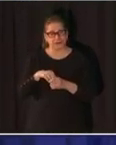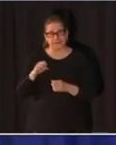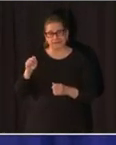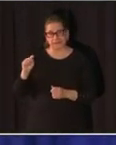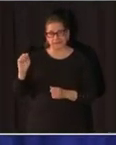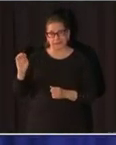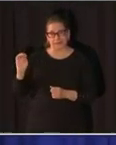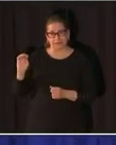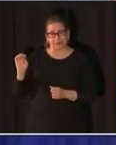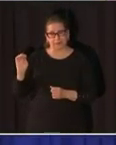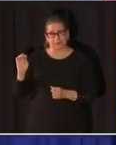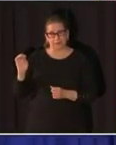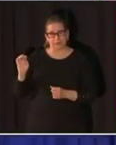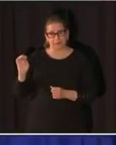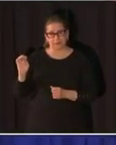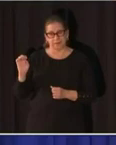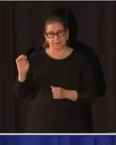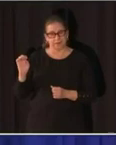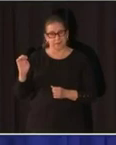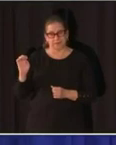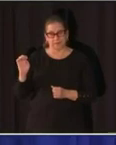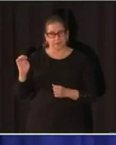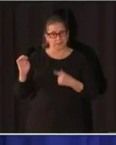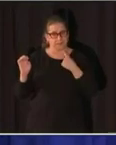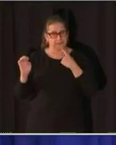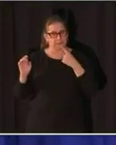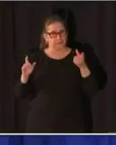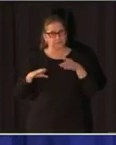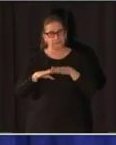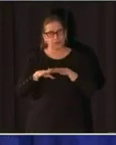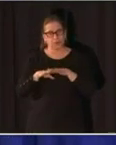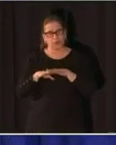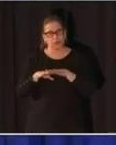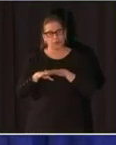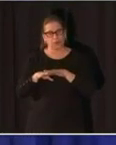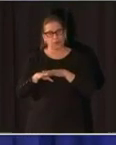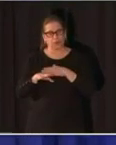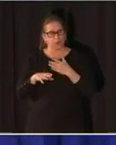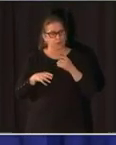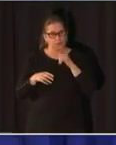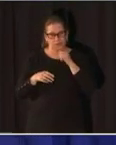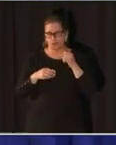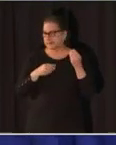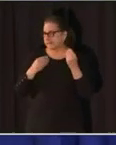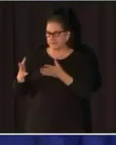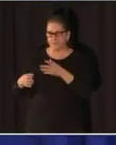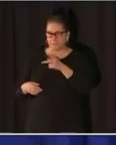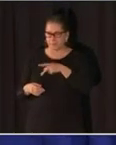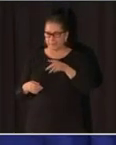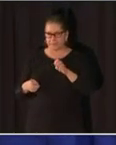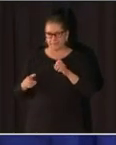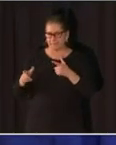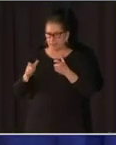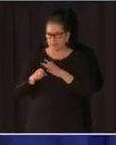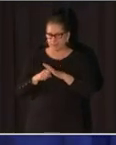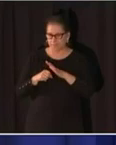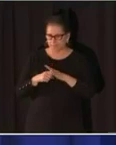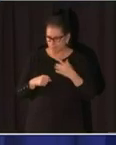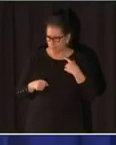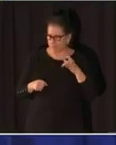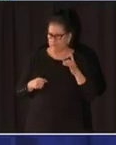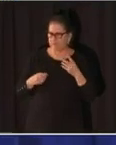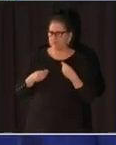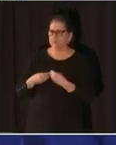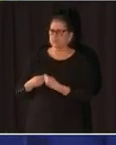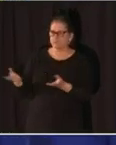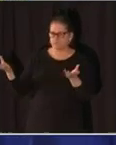equipment? We have provided St. Elizabeth with all of the personal protective equipment that they need, in a full